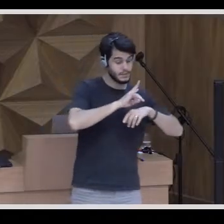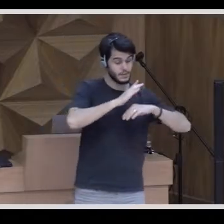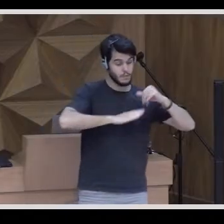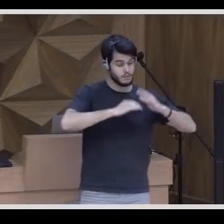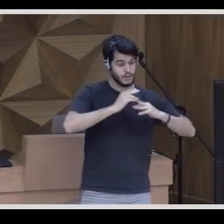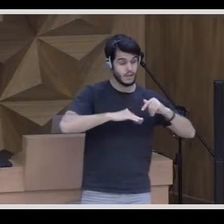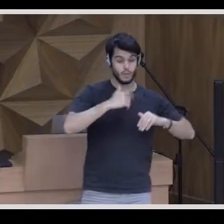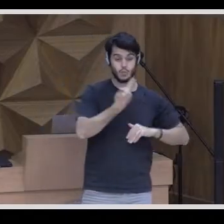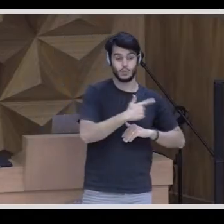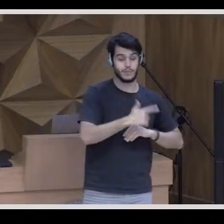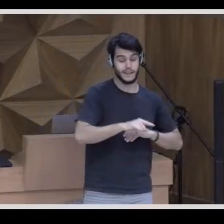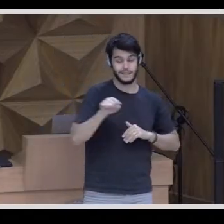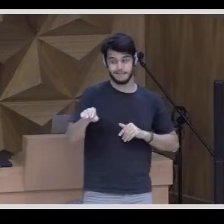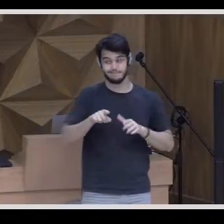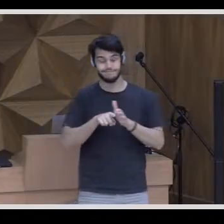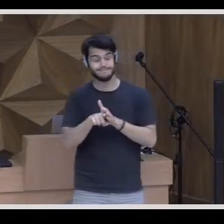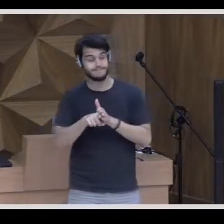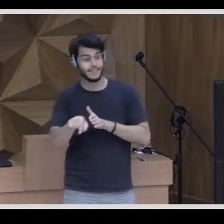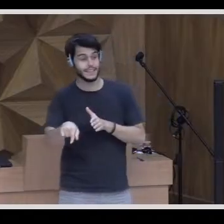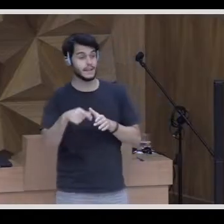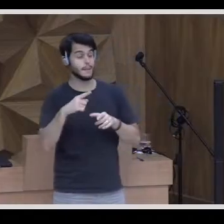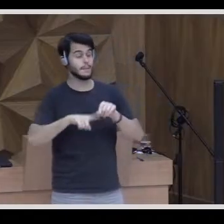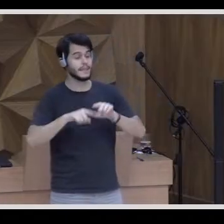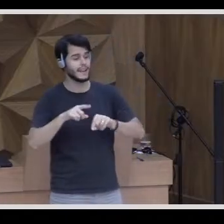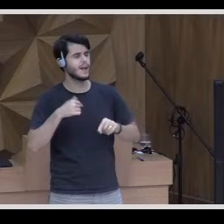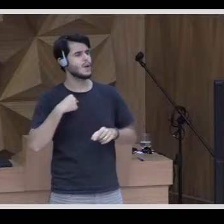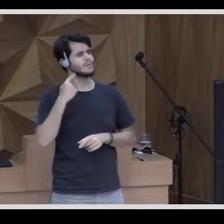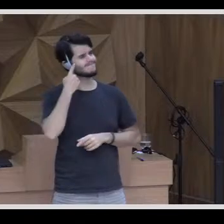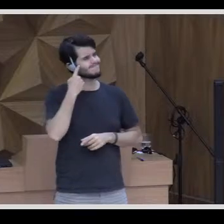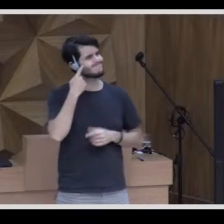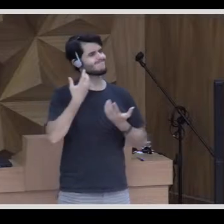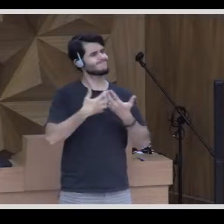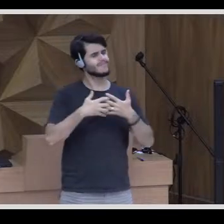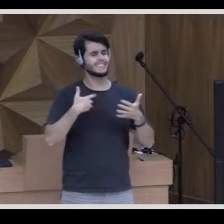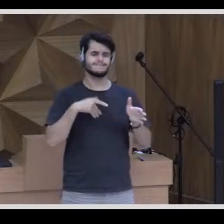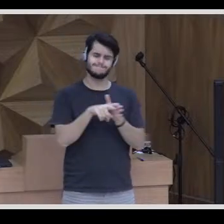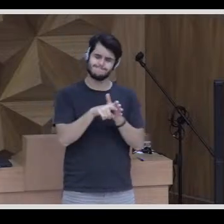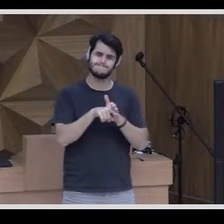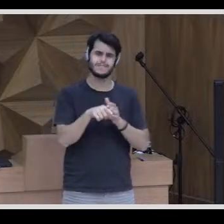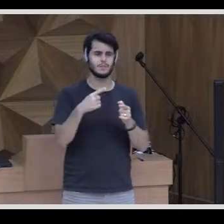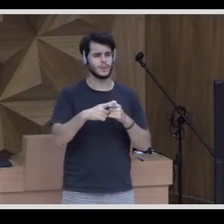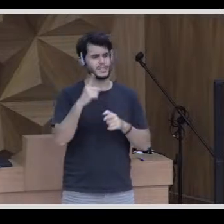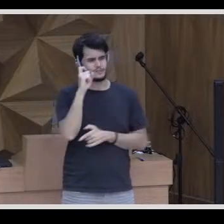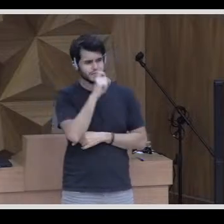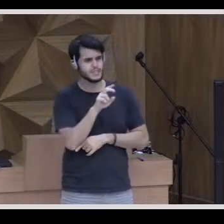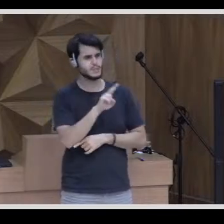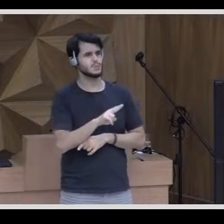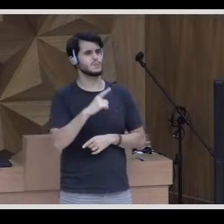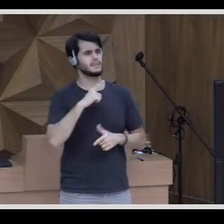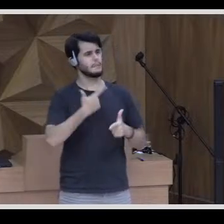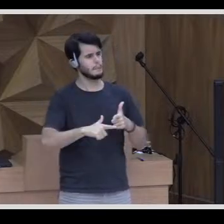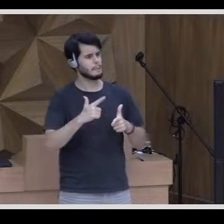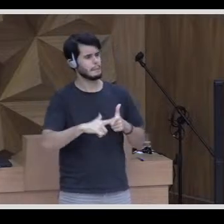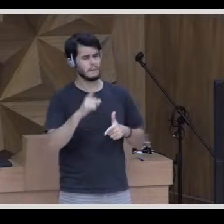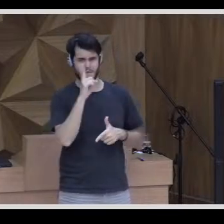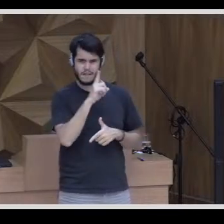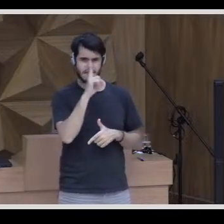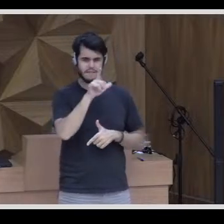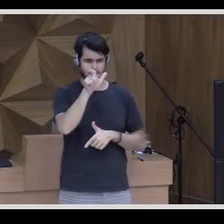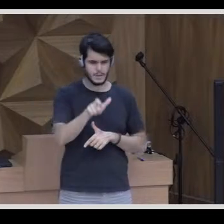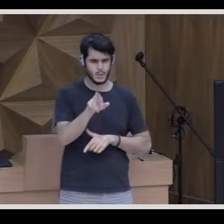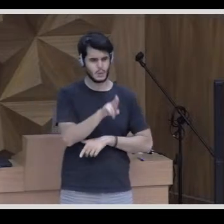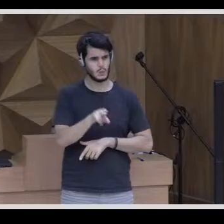kinds of devices were problematic to use and why there were this huge number of problems arising. And so this was